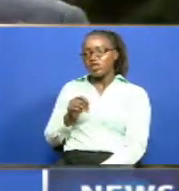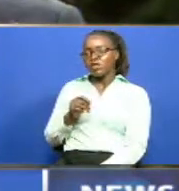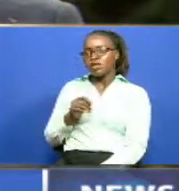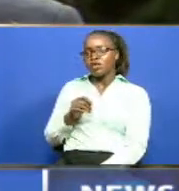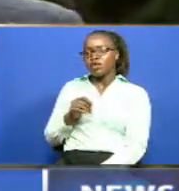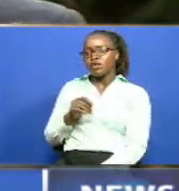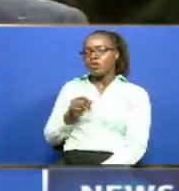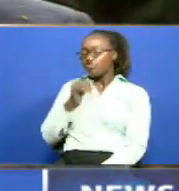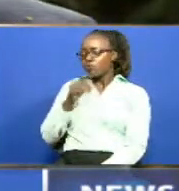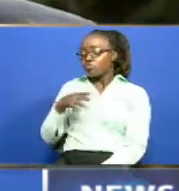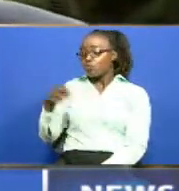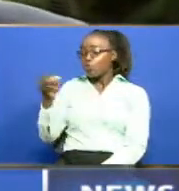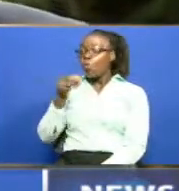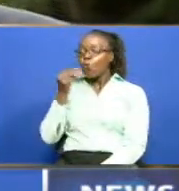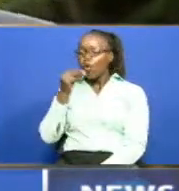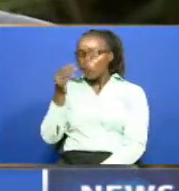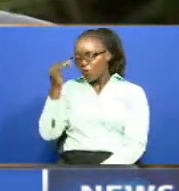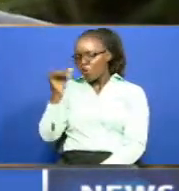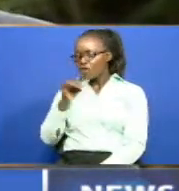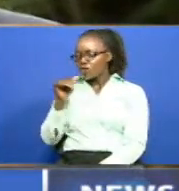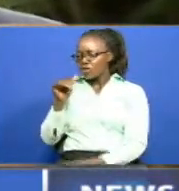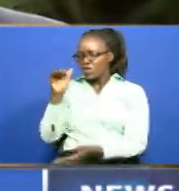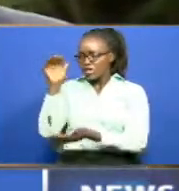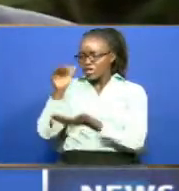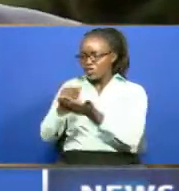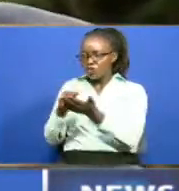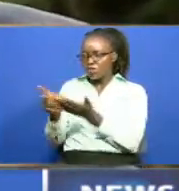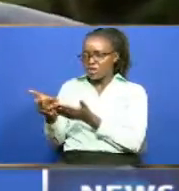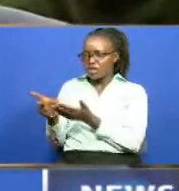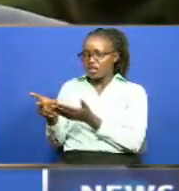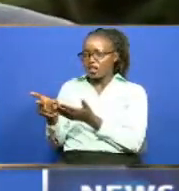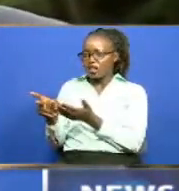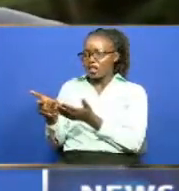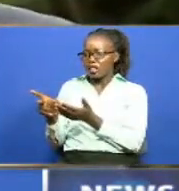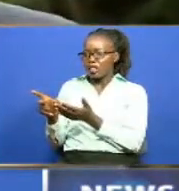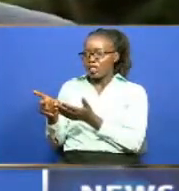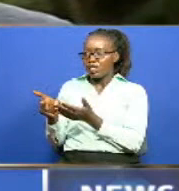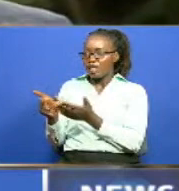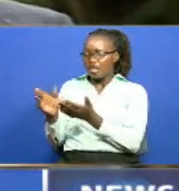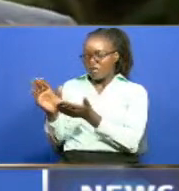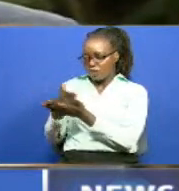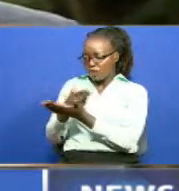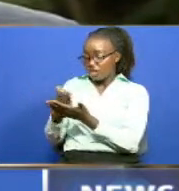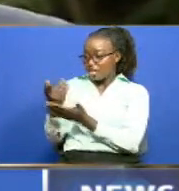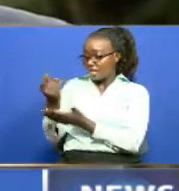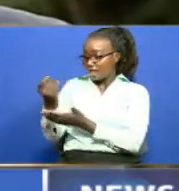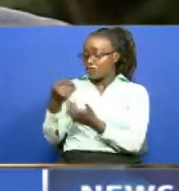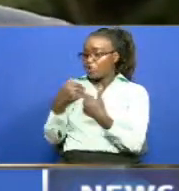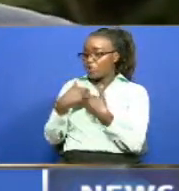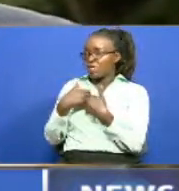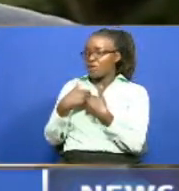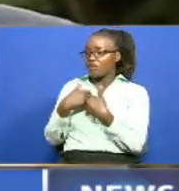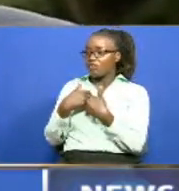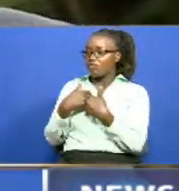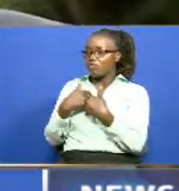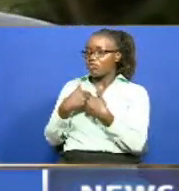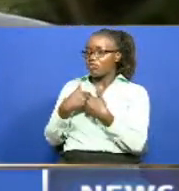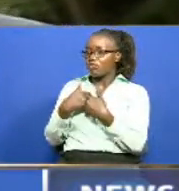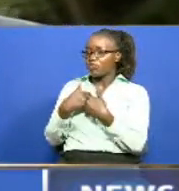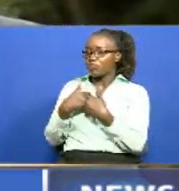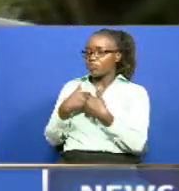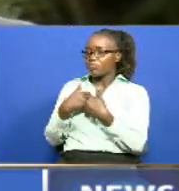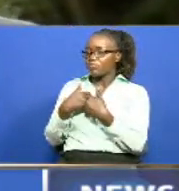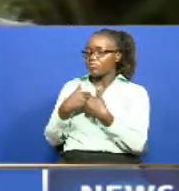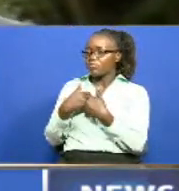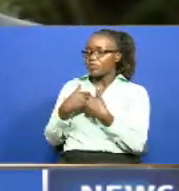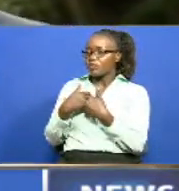us going home, why don't we reduce our pay, and then we'll be able to share the little that we have over this period. Thankfully, I